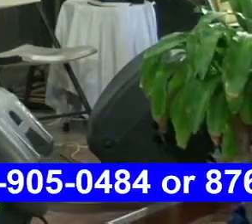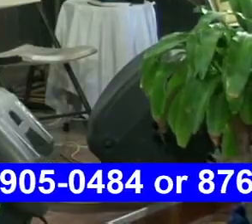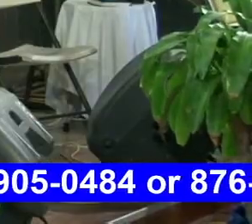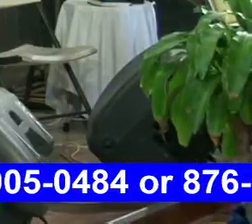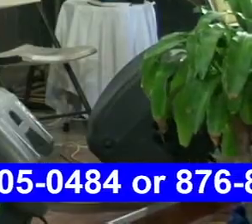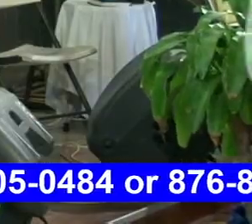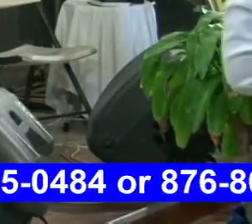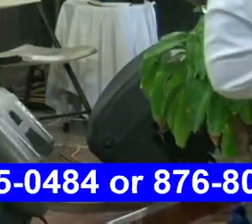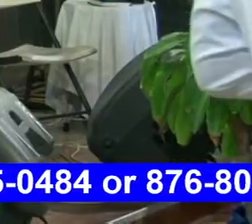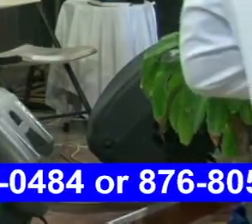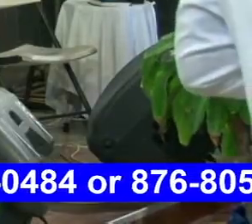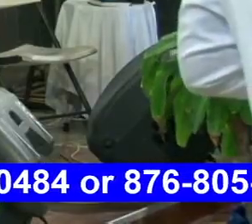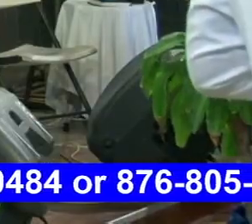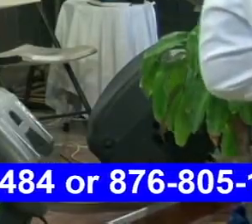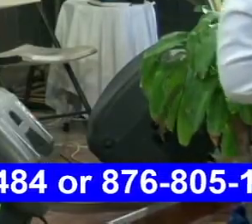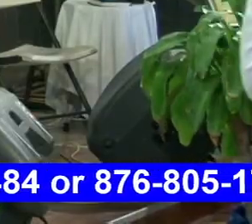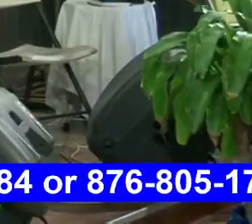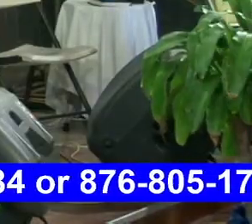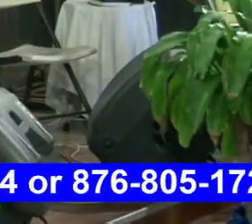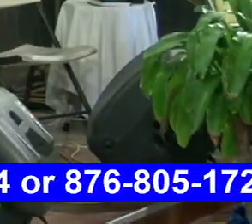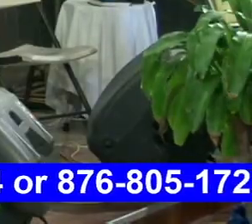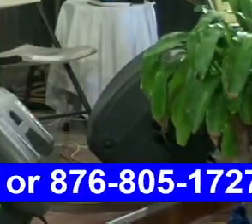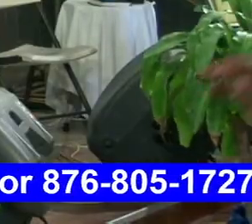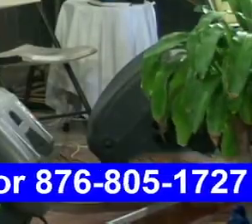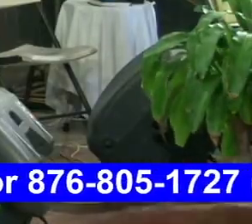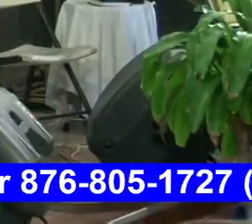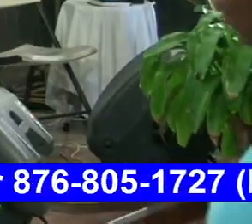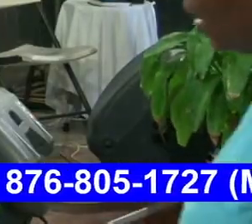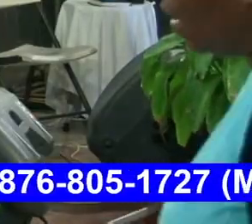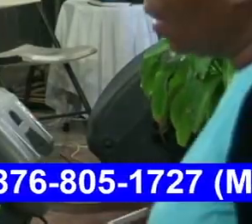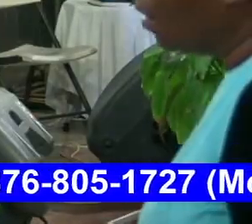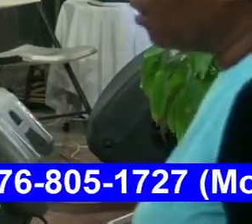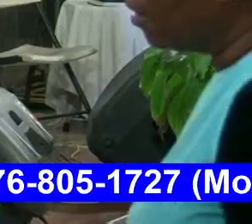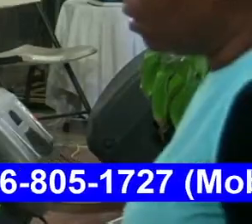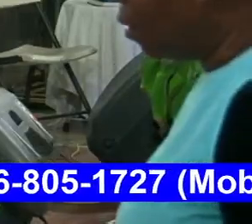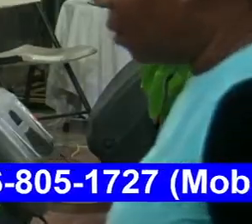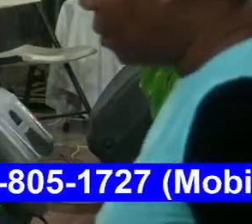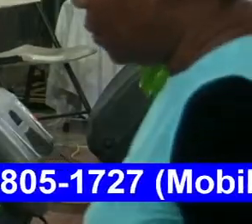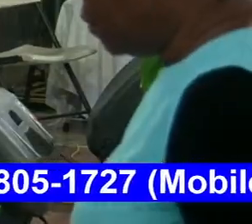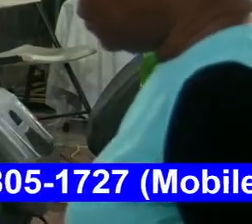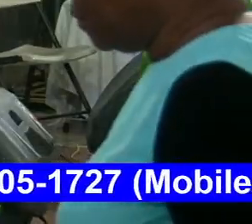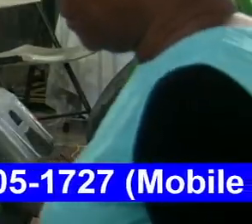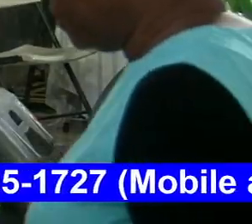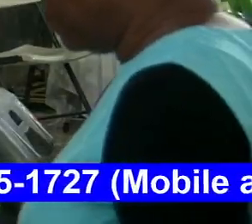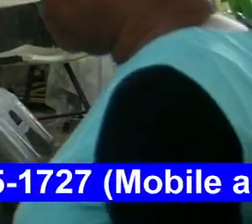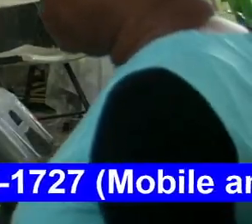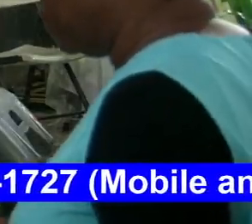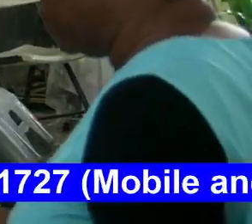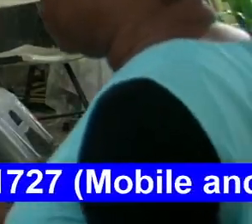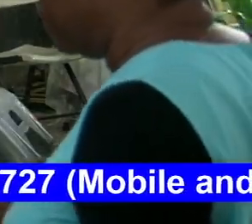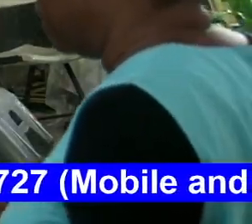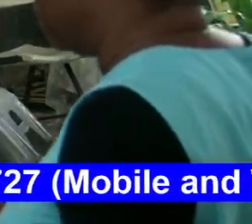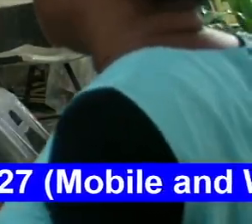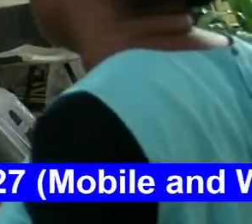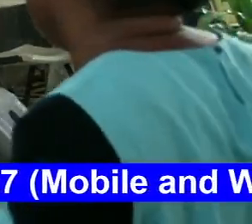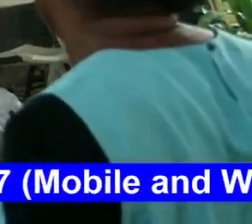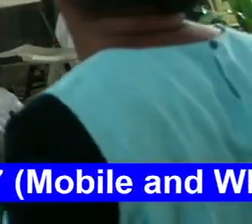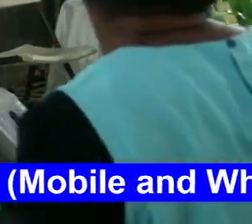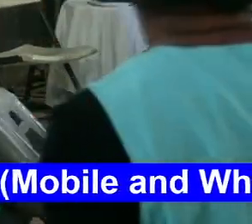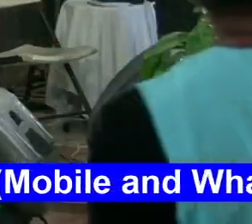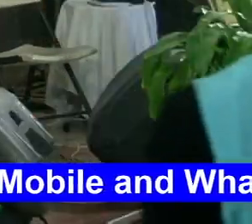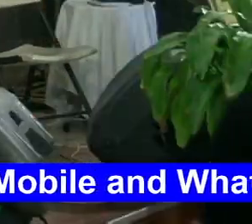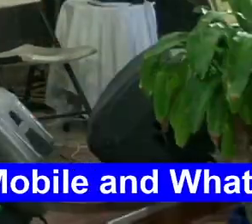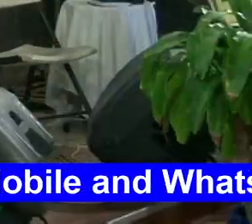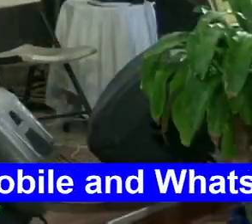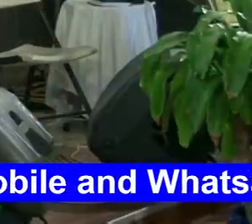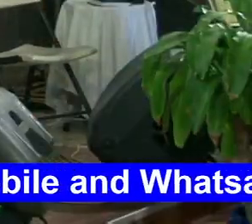prison doors, set the captives free. There's a river of life flowing down for